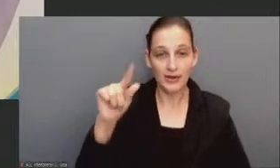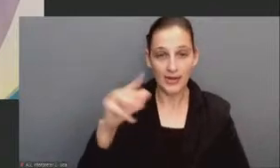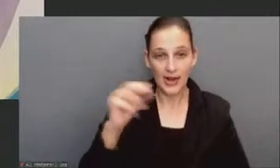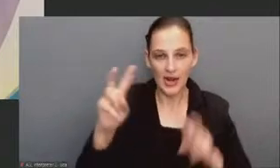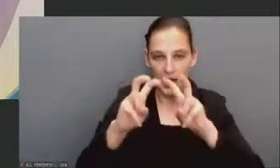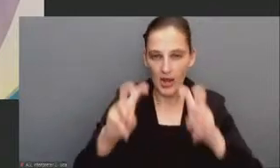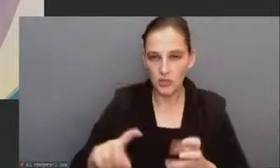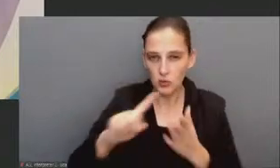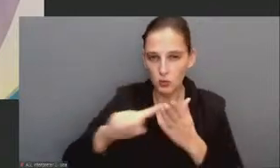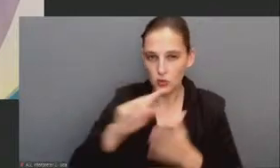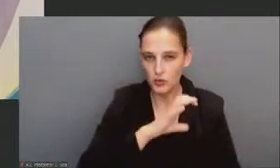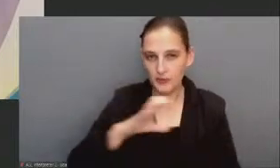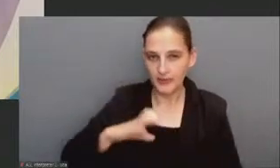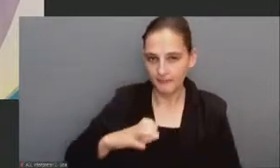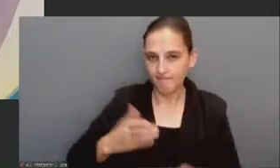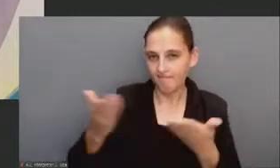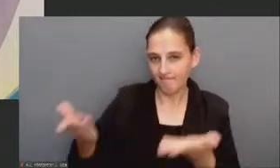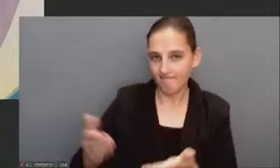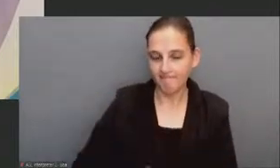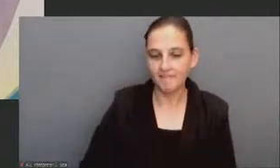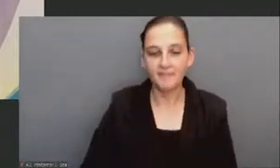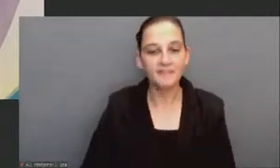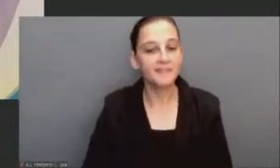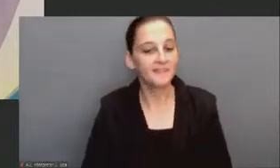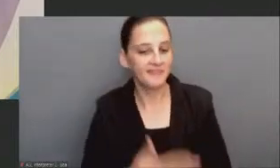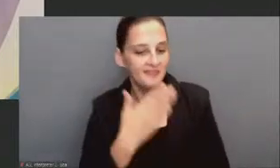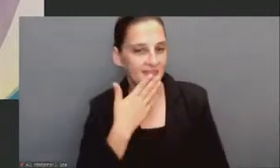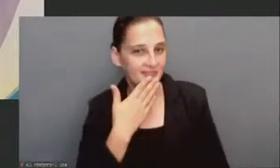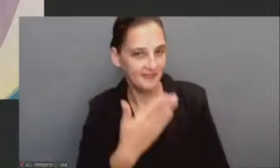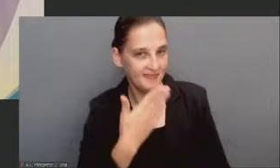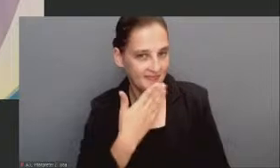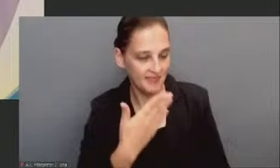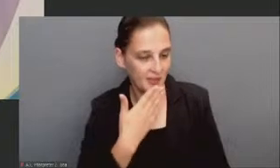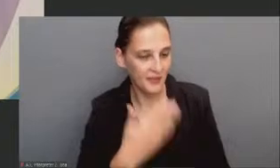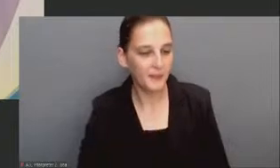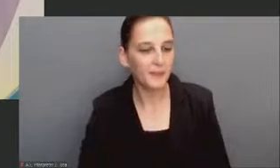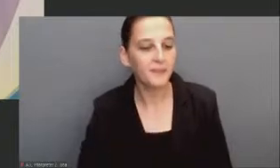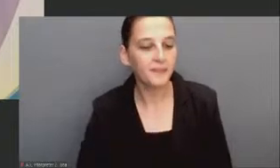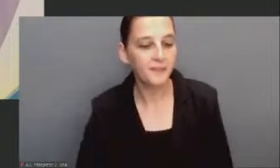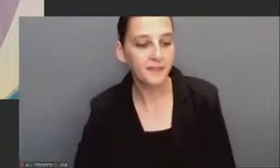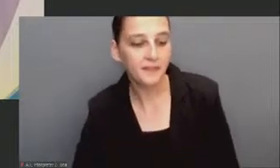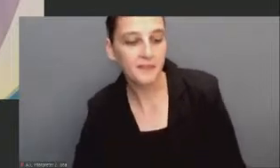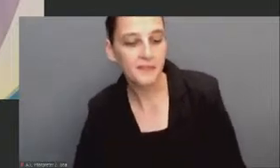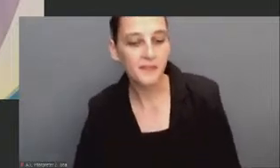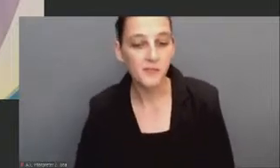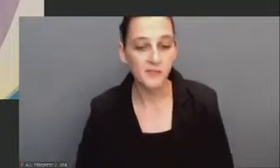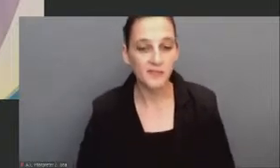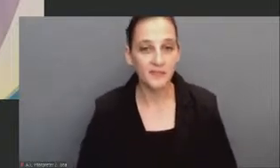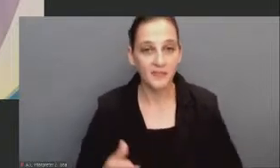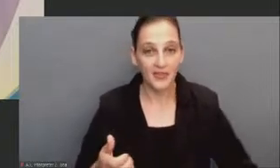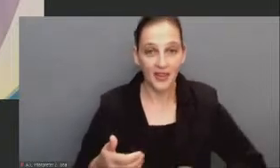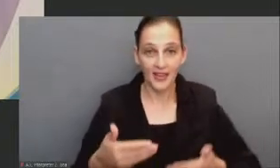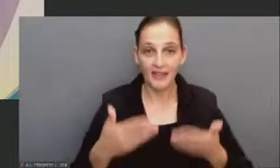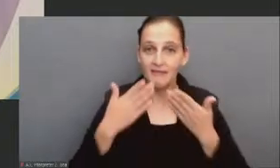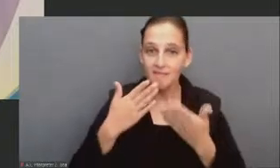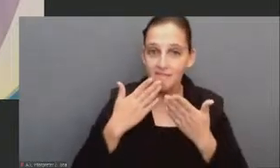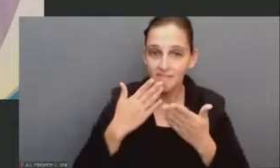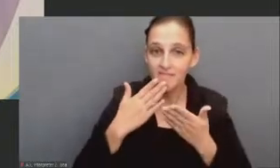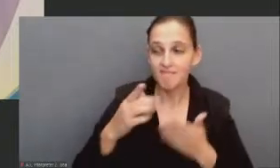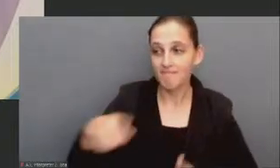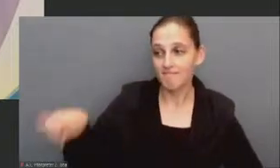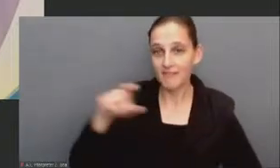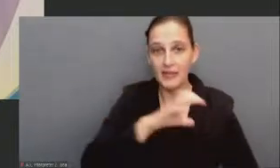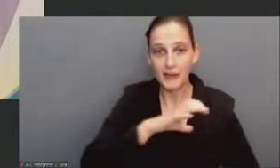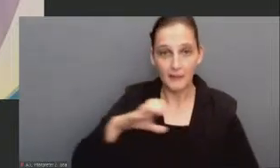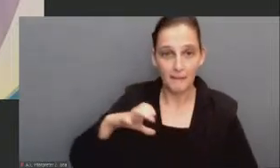you. Thank you so much, Dr. Okafor. And of course, I want to thank my subcommittee members again for